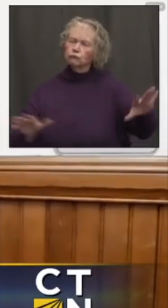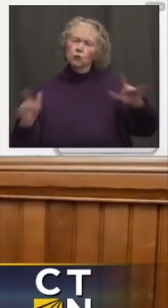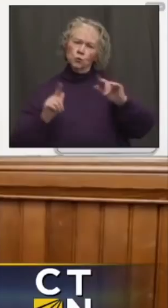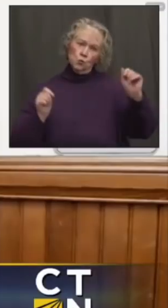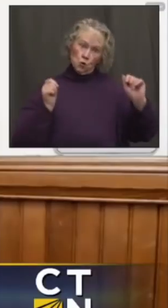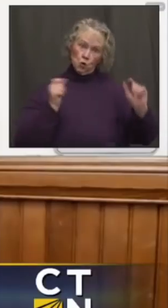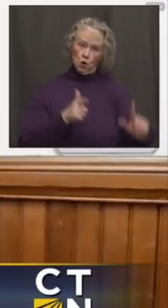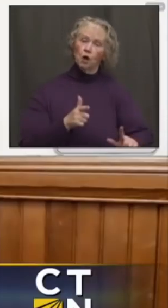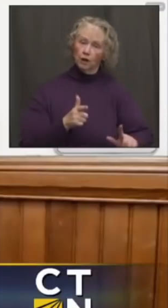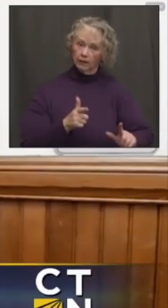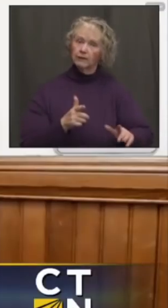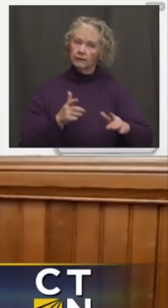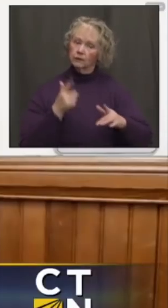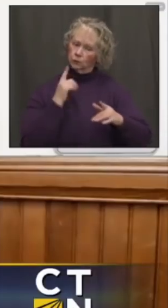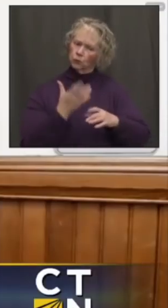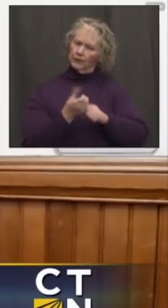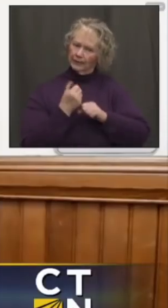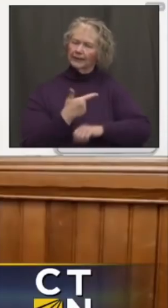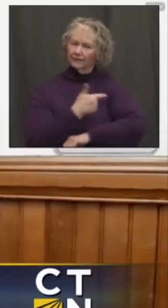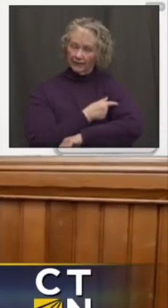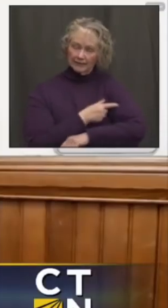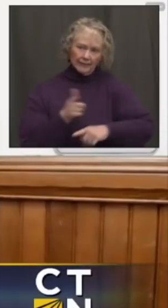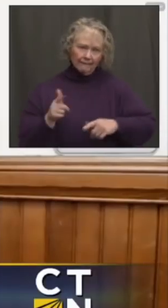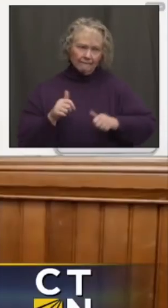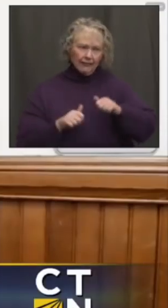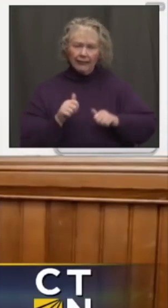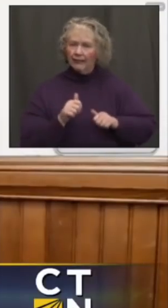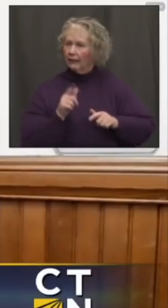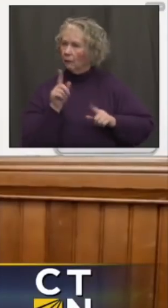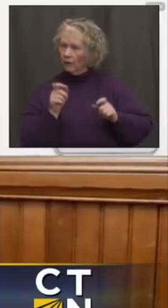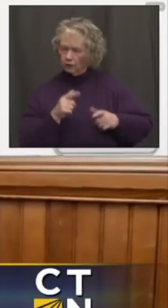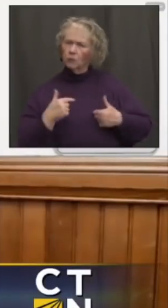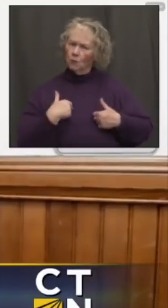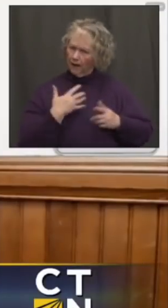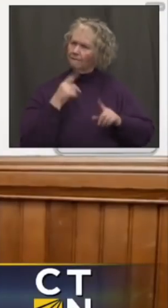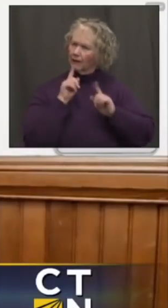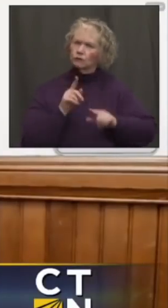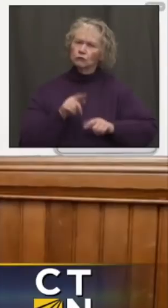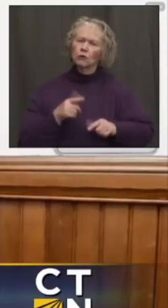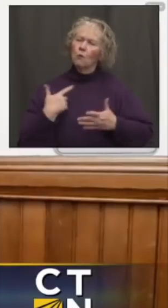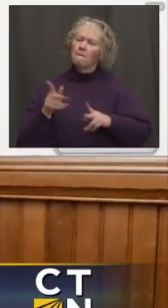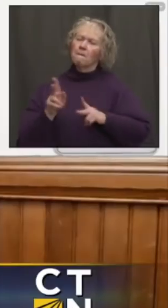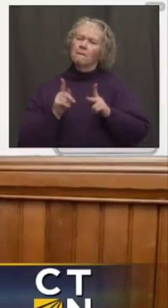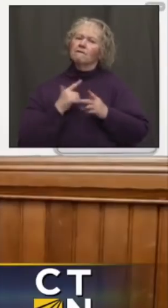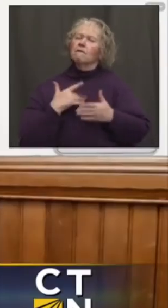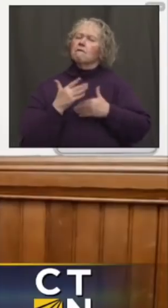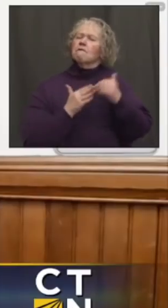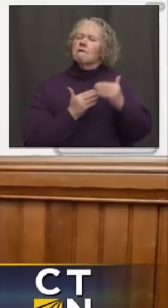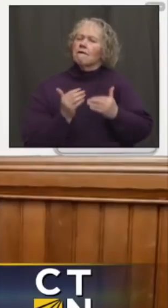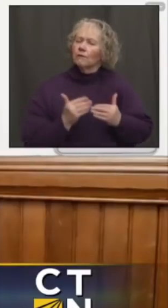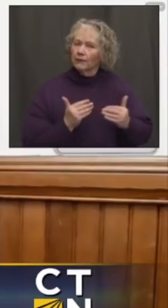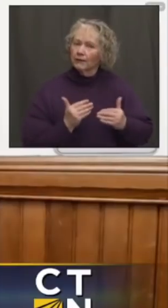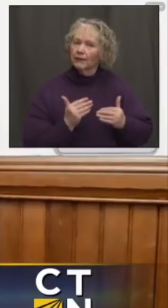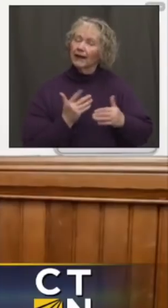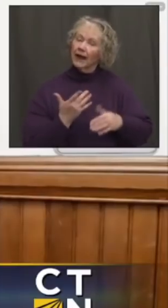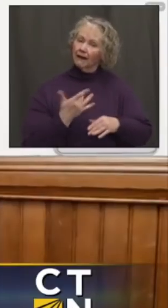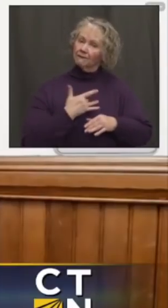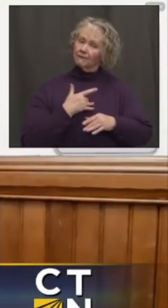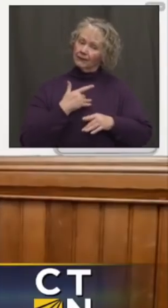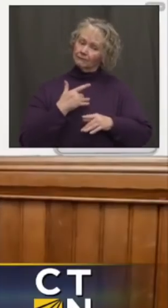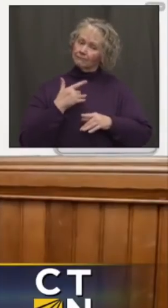hard at it. The state is partnering with clergy. We're partnering with organizations like Health Equity Solutions to make sure we